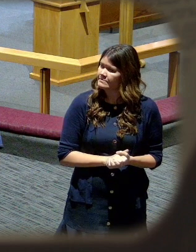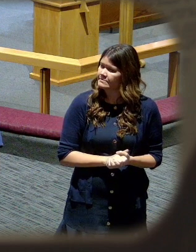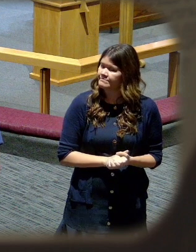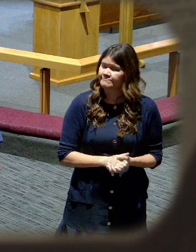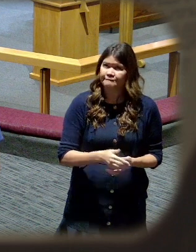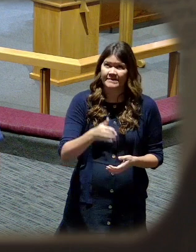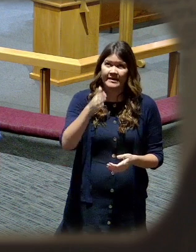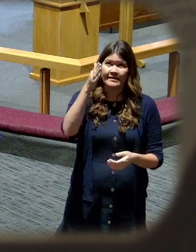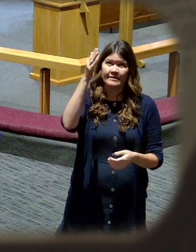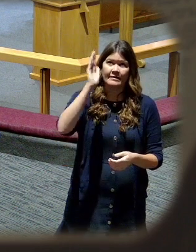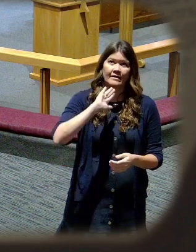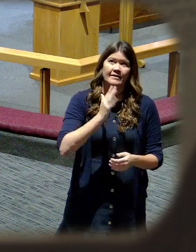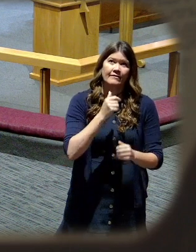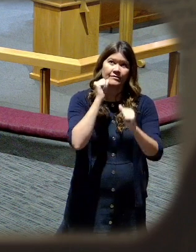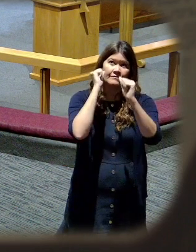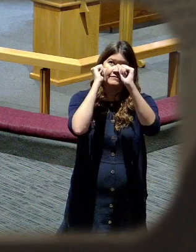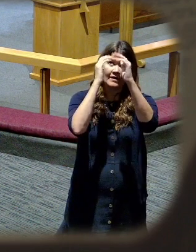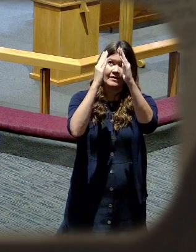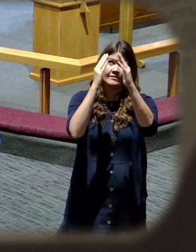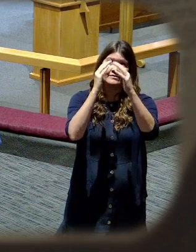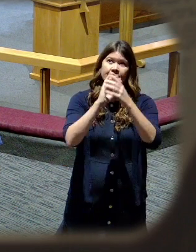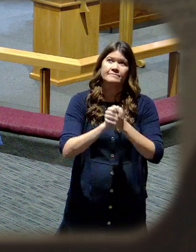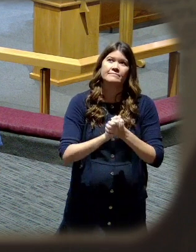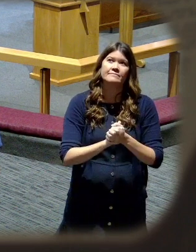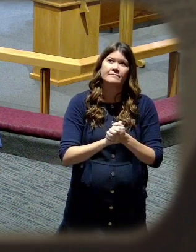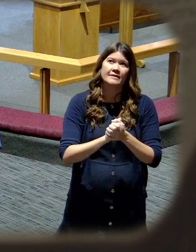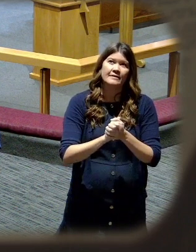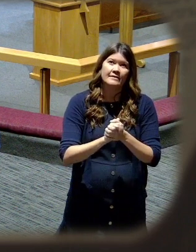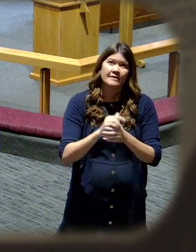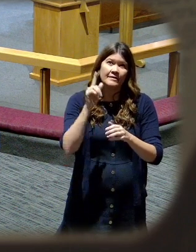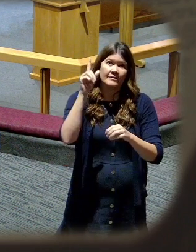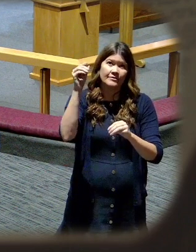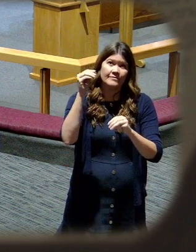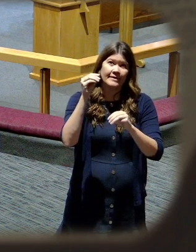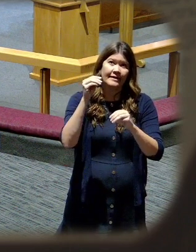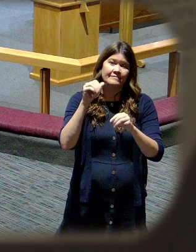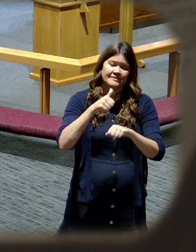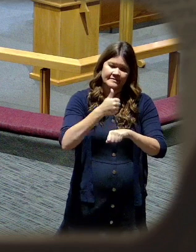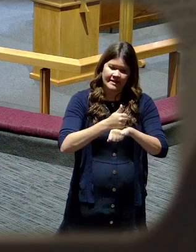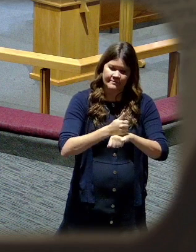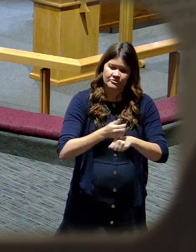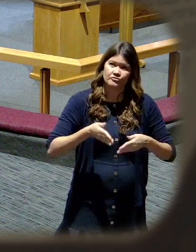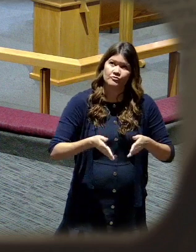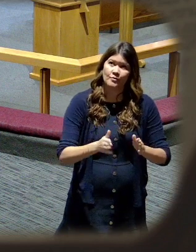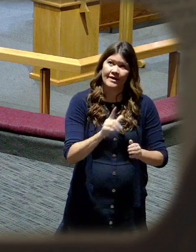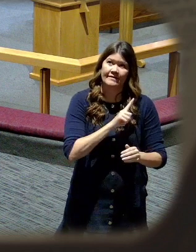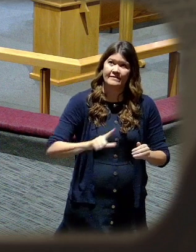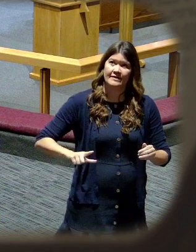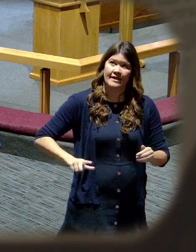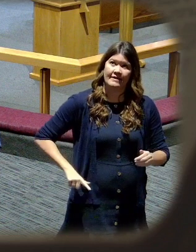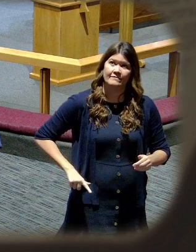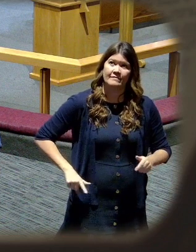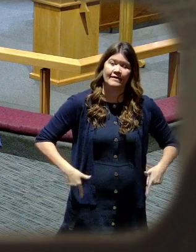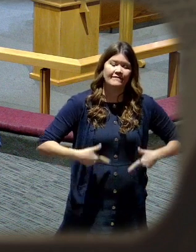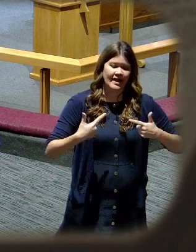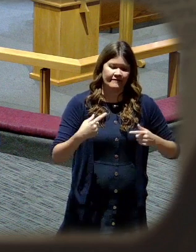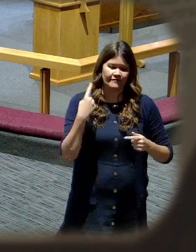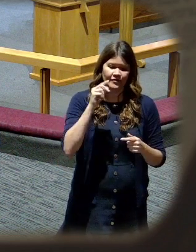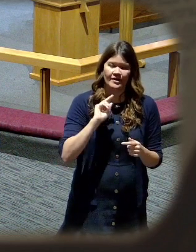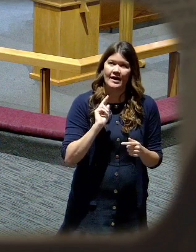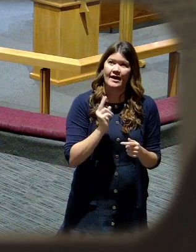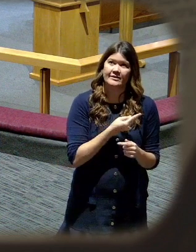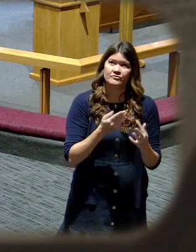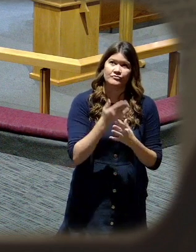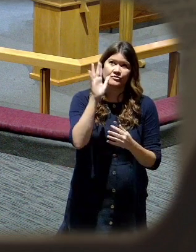God. O God, our Father, you have set forth the way of life for us in your beloved Son. We confess